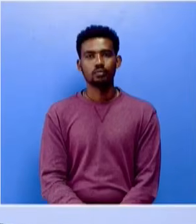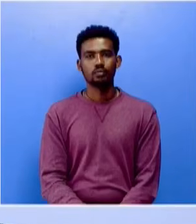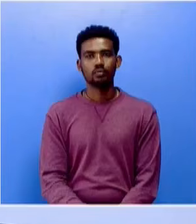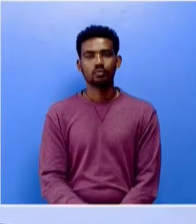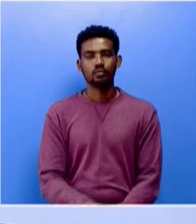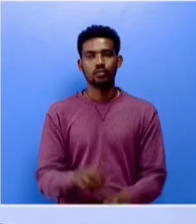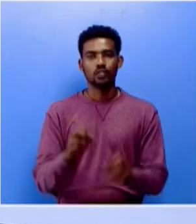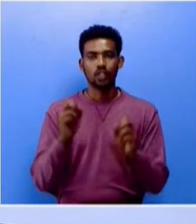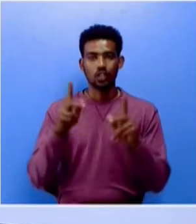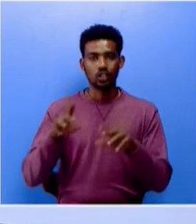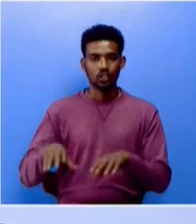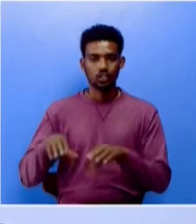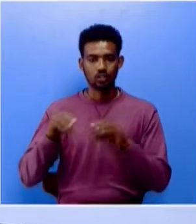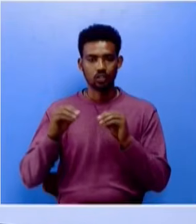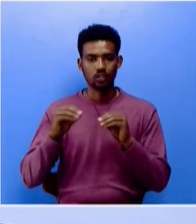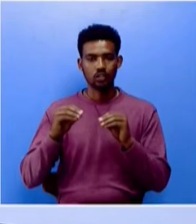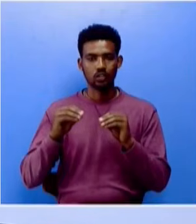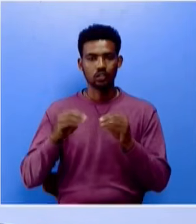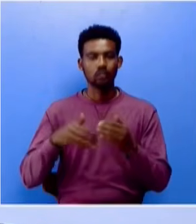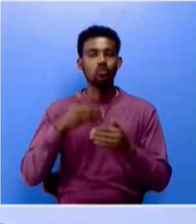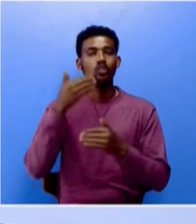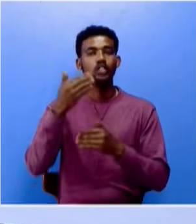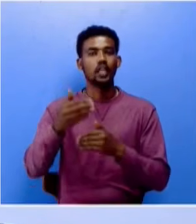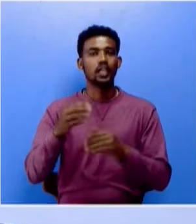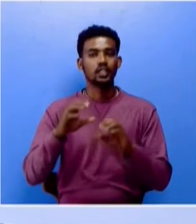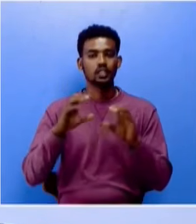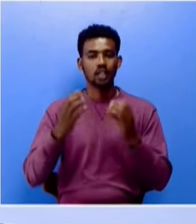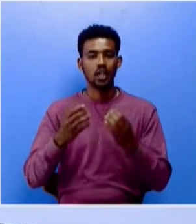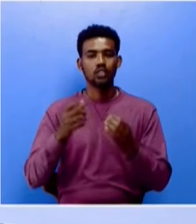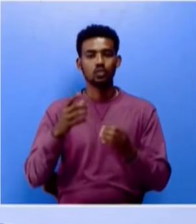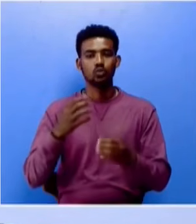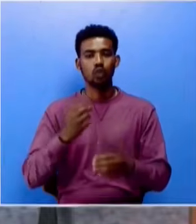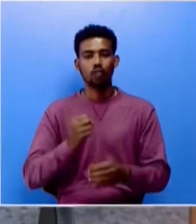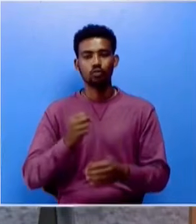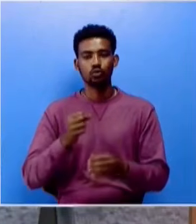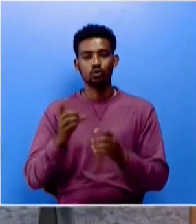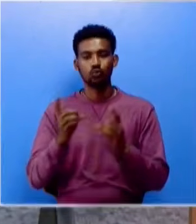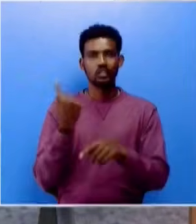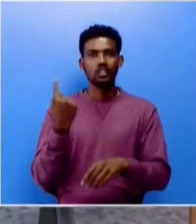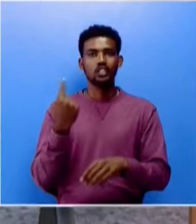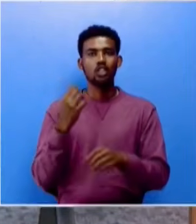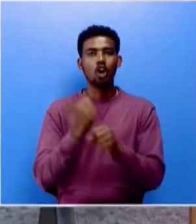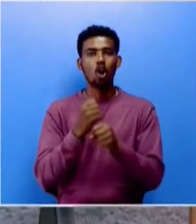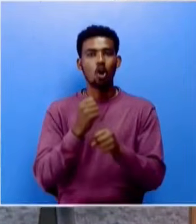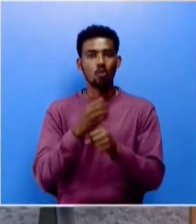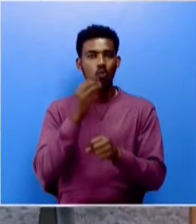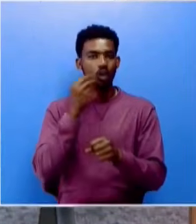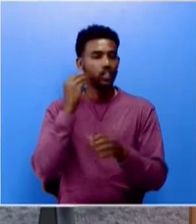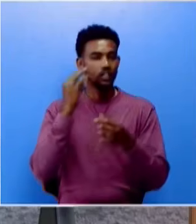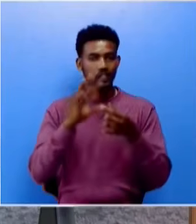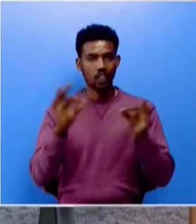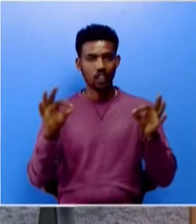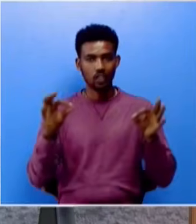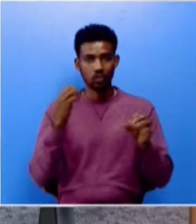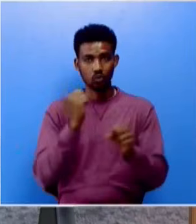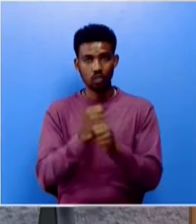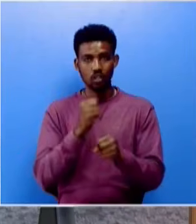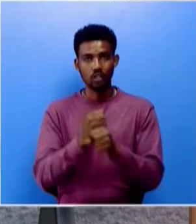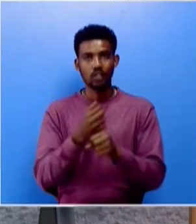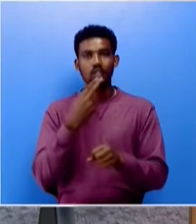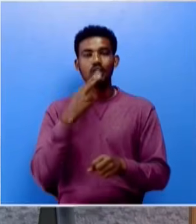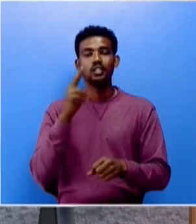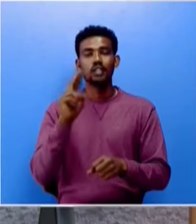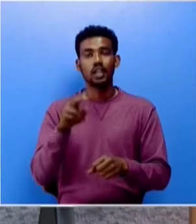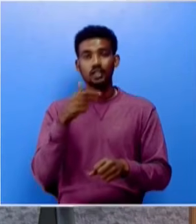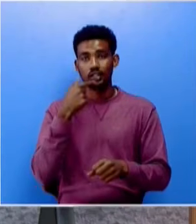So students, for the next class, you have to do this sentence. Then the instruction says